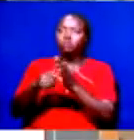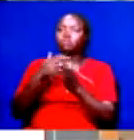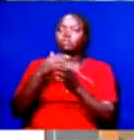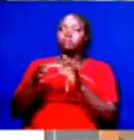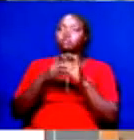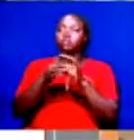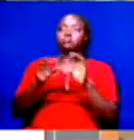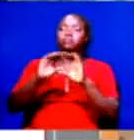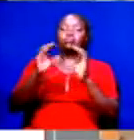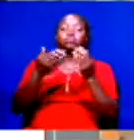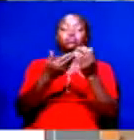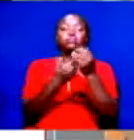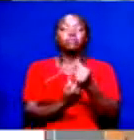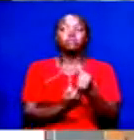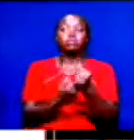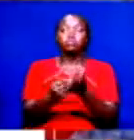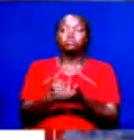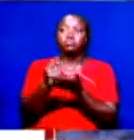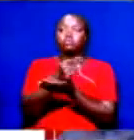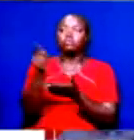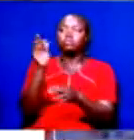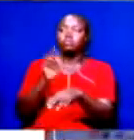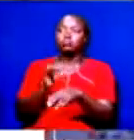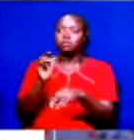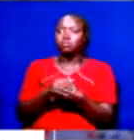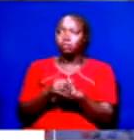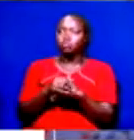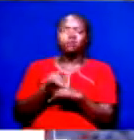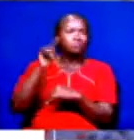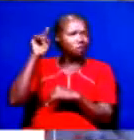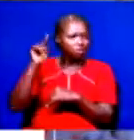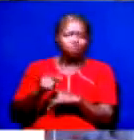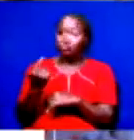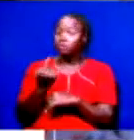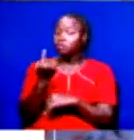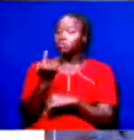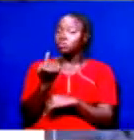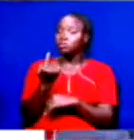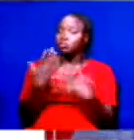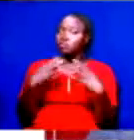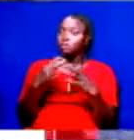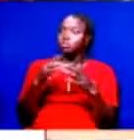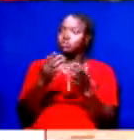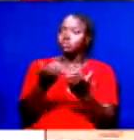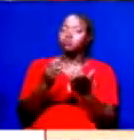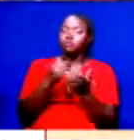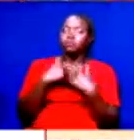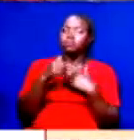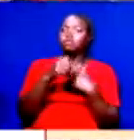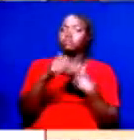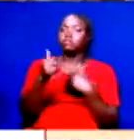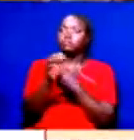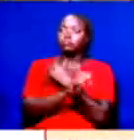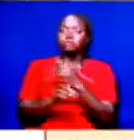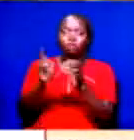global partners to cushion those affected. But we cannot be the only ones. We need to have other countries join us